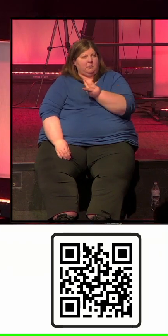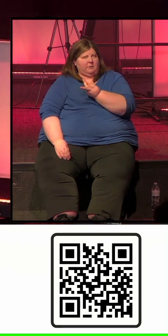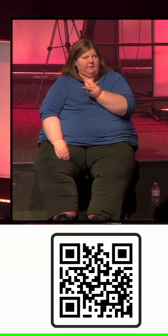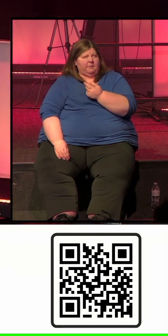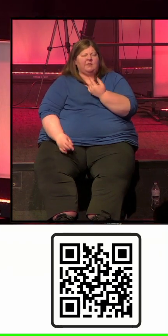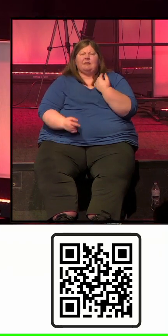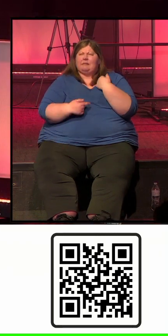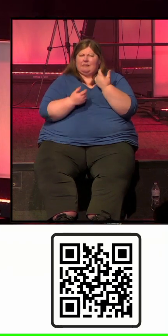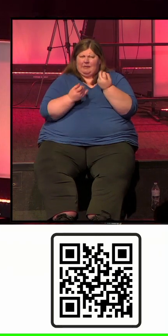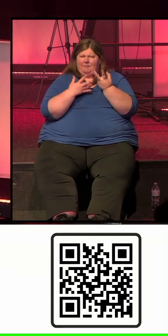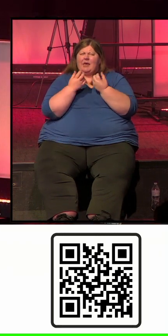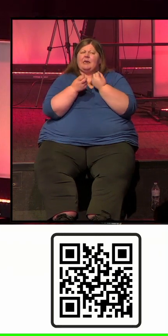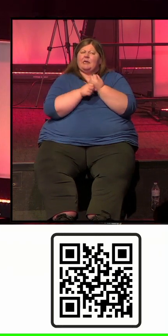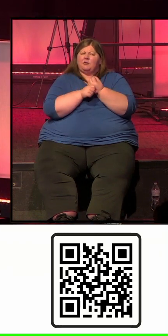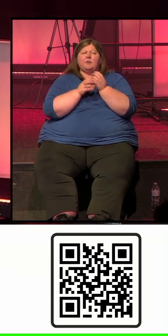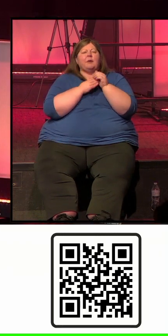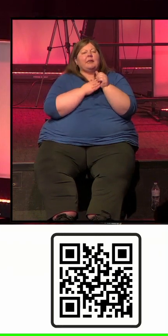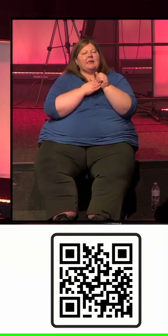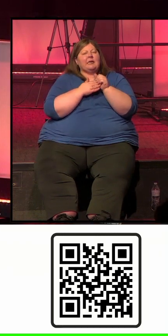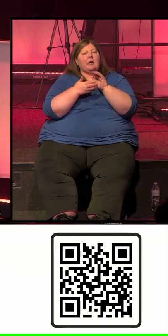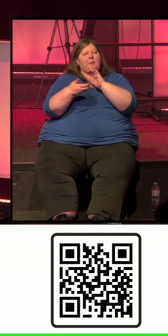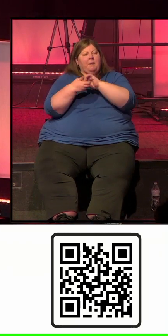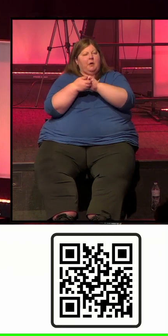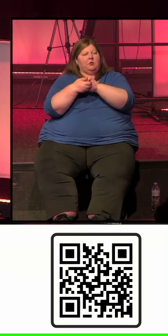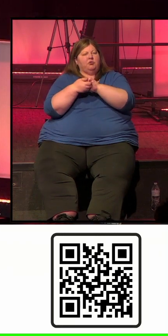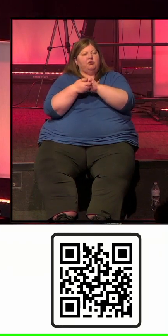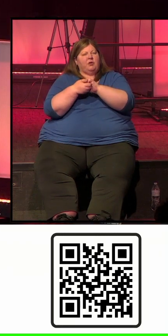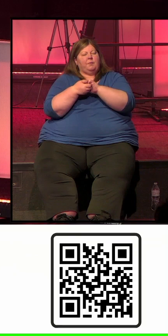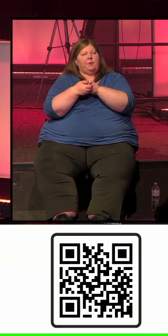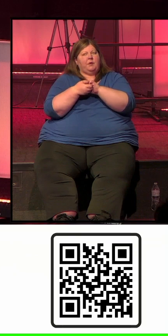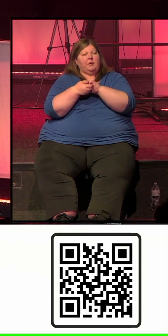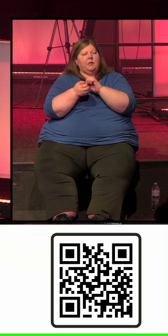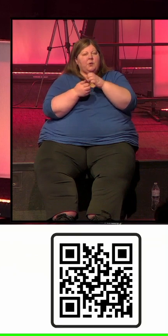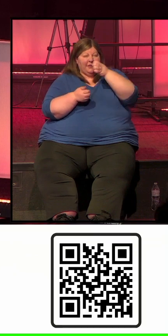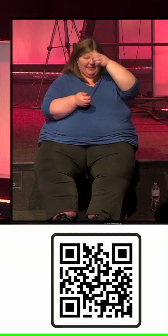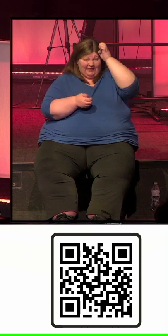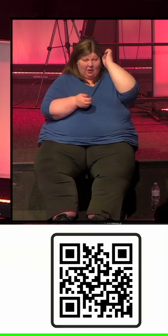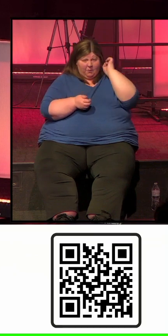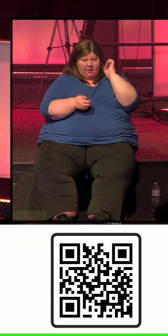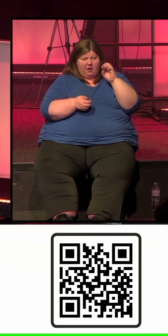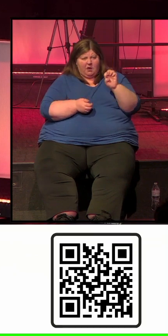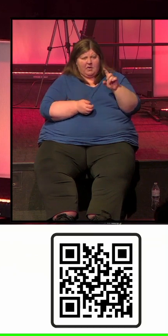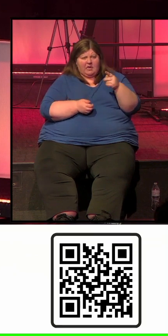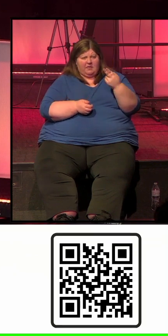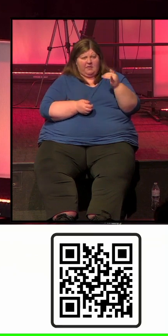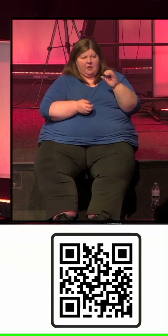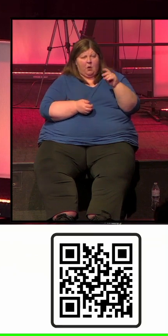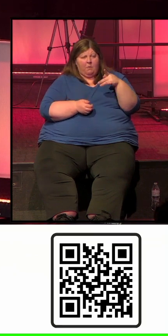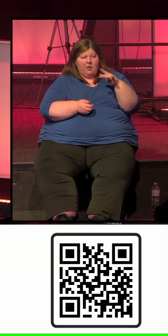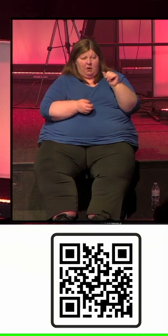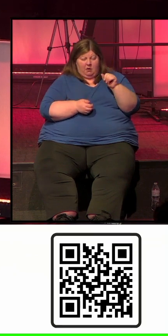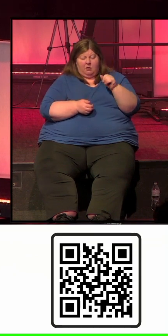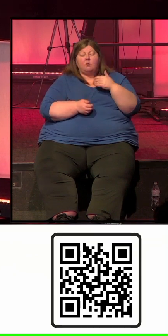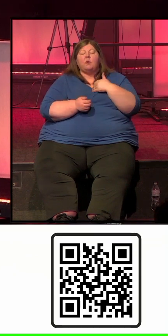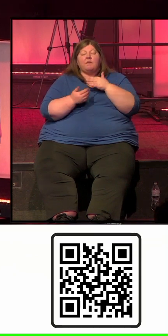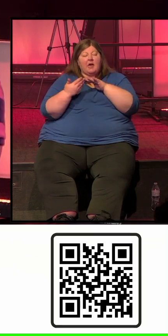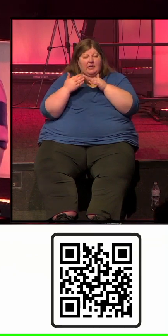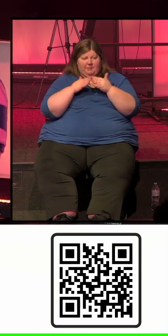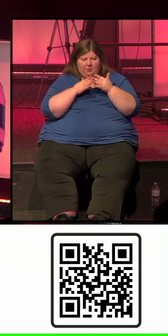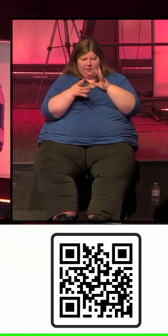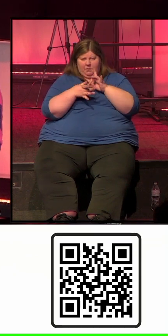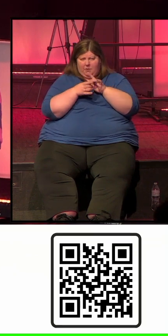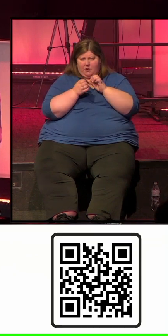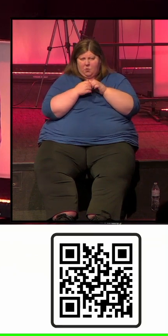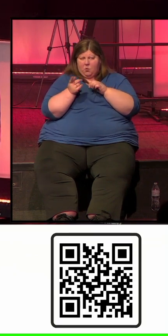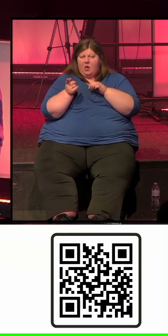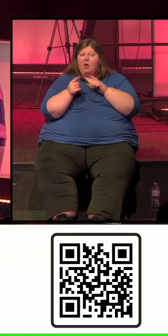last several years been leading our partnership in Ukro, Ethiopia. We actually have a CarePoint community that we're partnered with